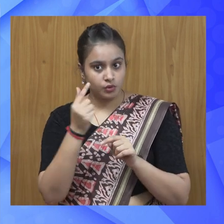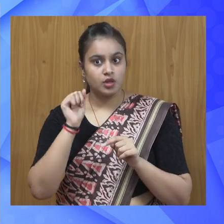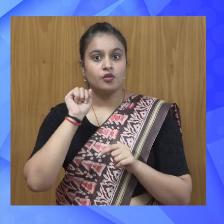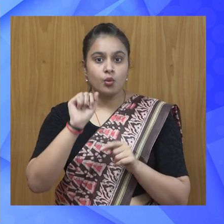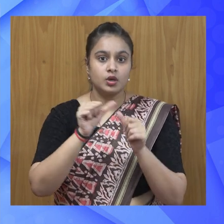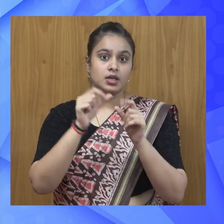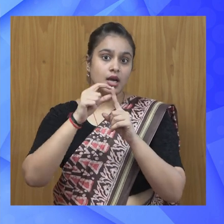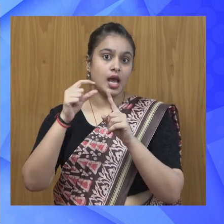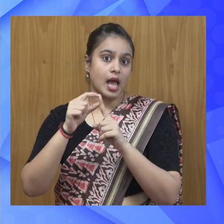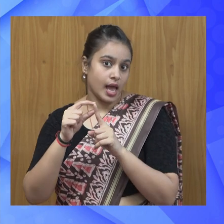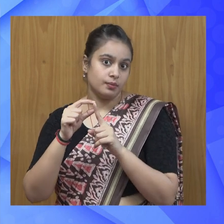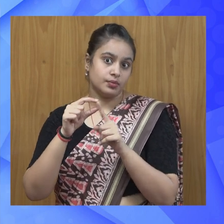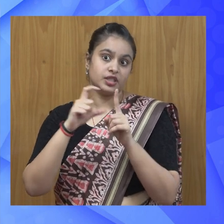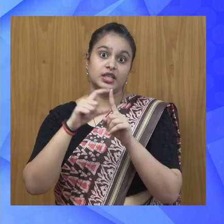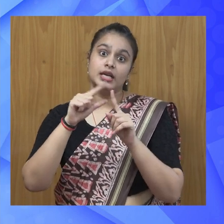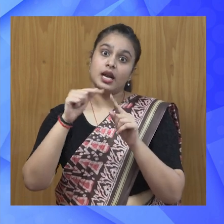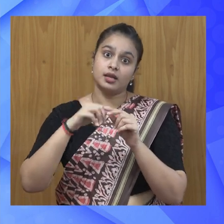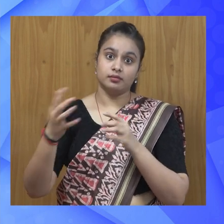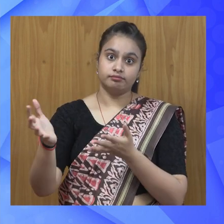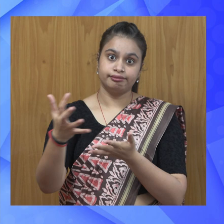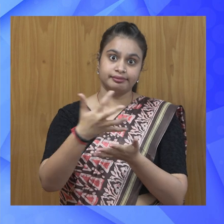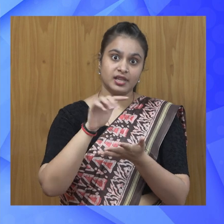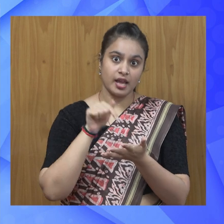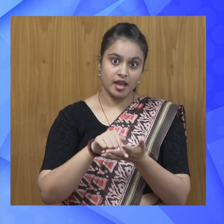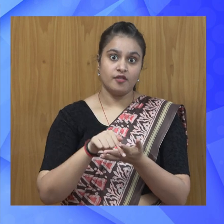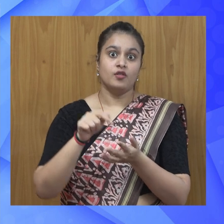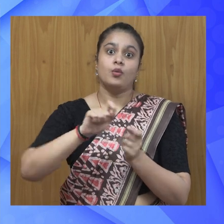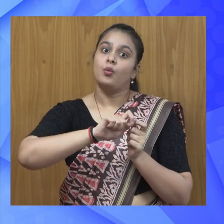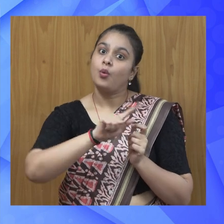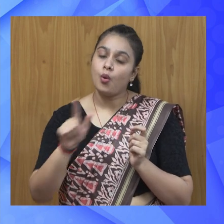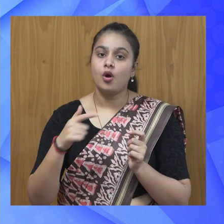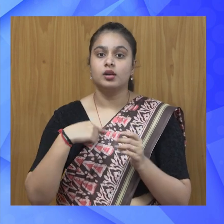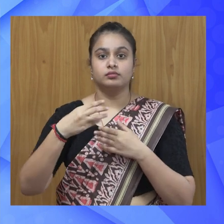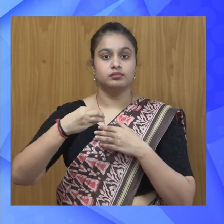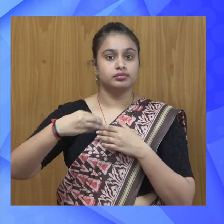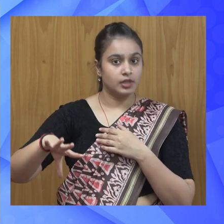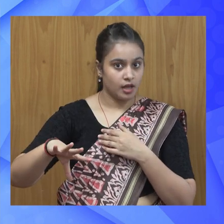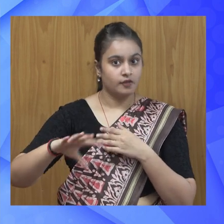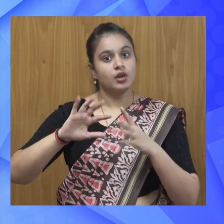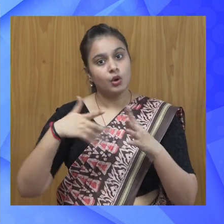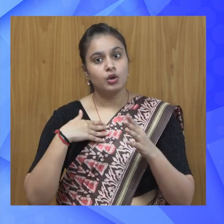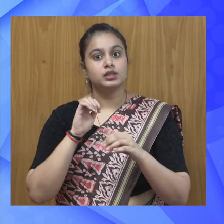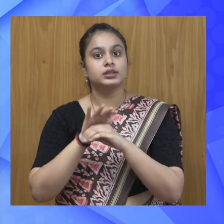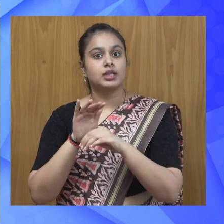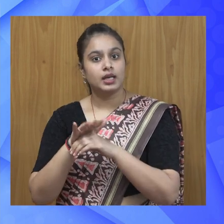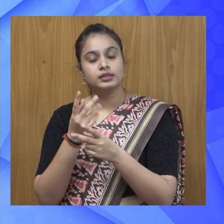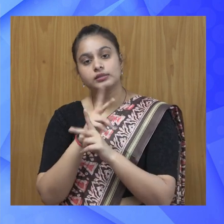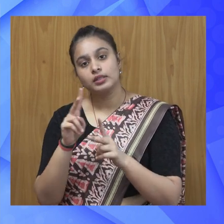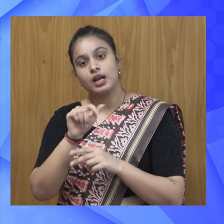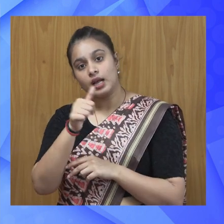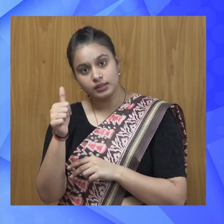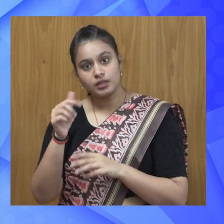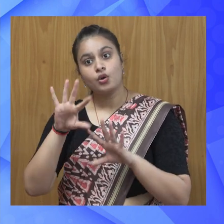your apps which are stealing your data, you know, so they are kept away and they keep on sending you alerts. And then